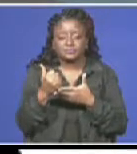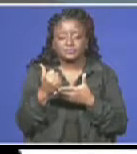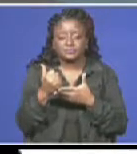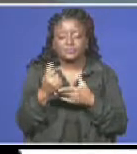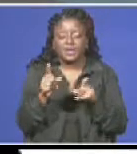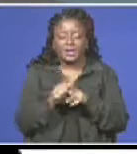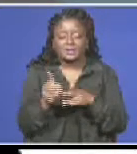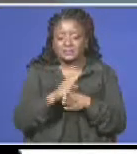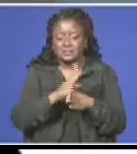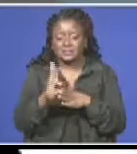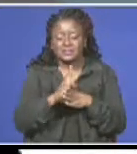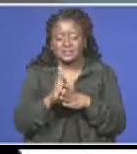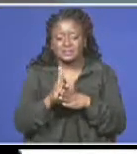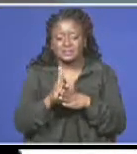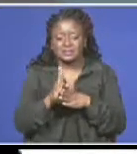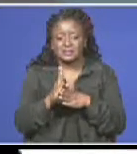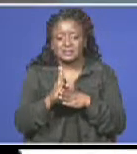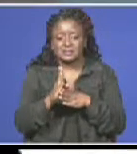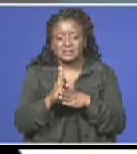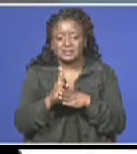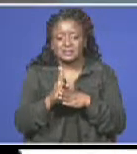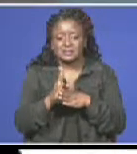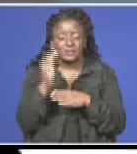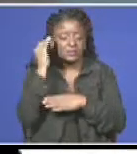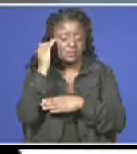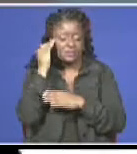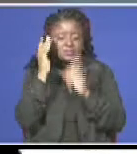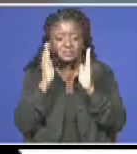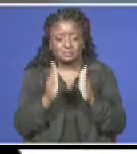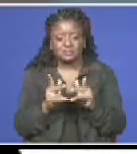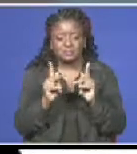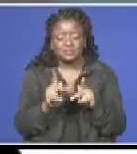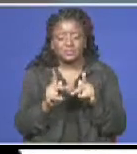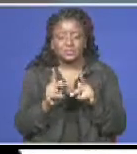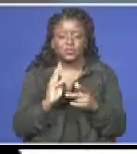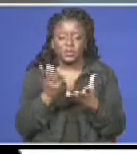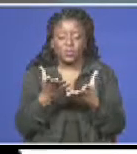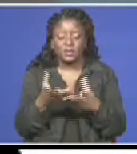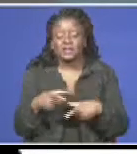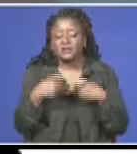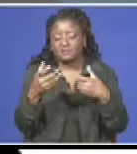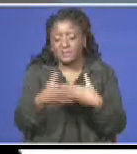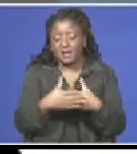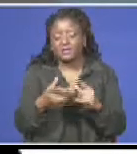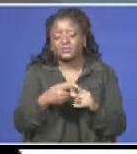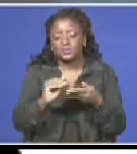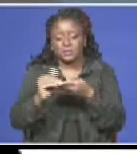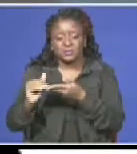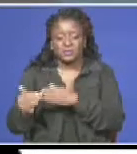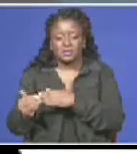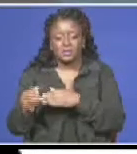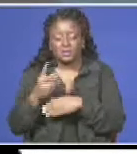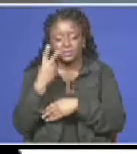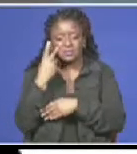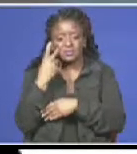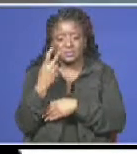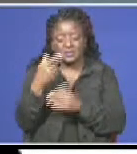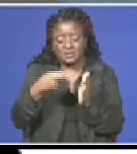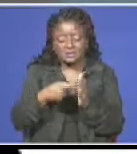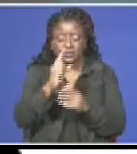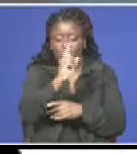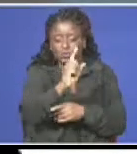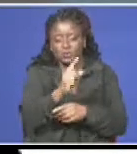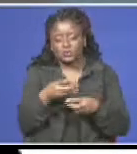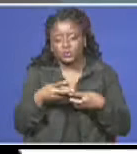corporate citizen, we want to be one that will believe in the community and want to give back to the community. And we see that this as just one